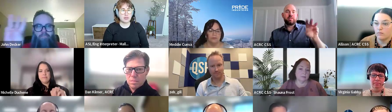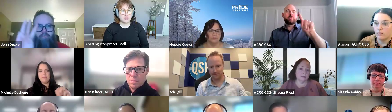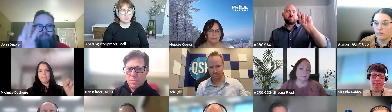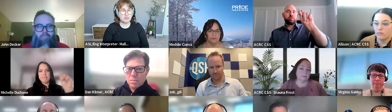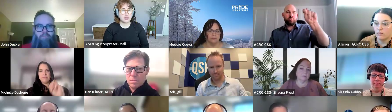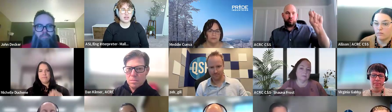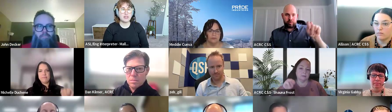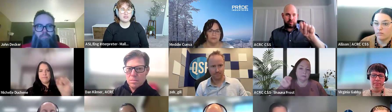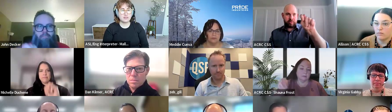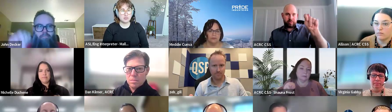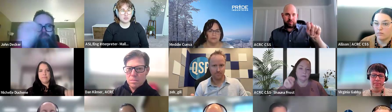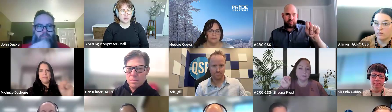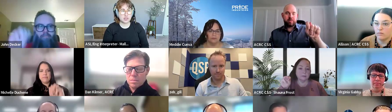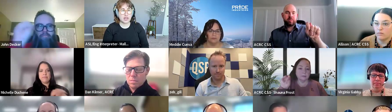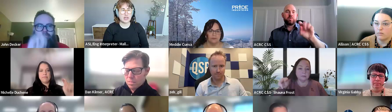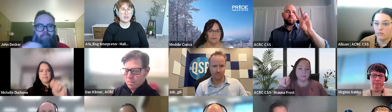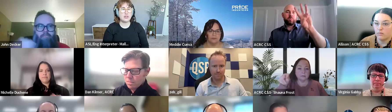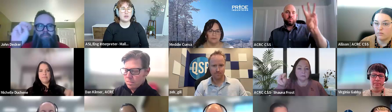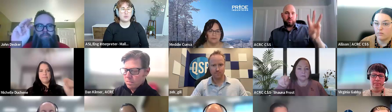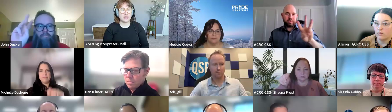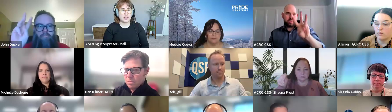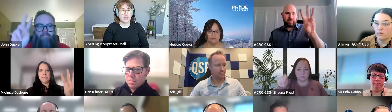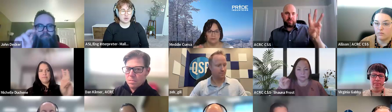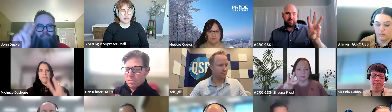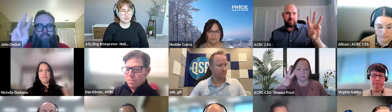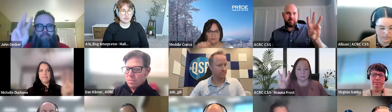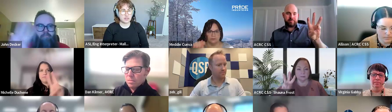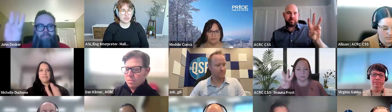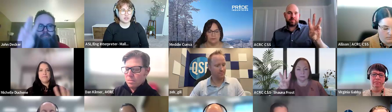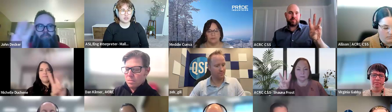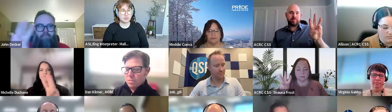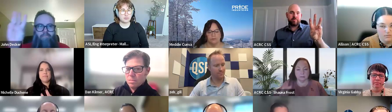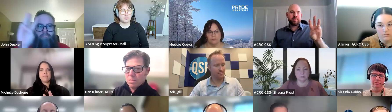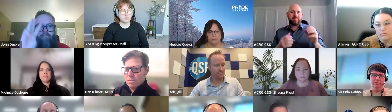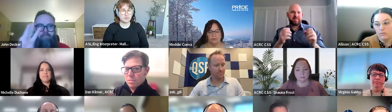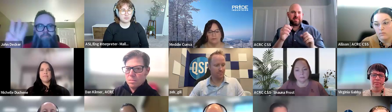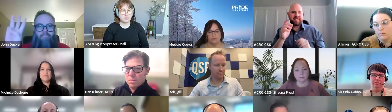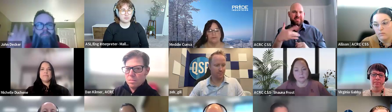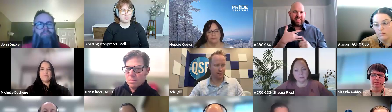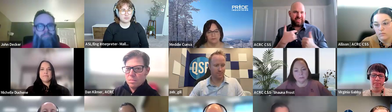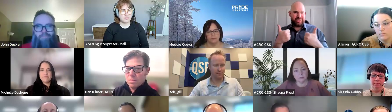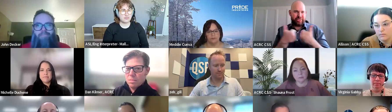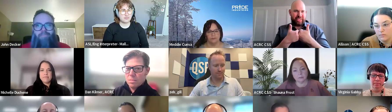same movements, Monday, Tuesday, Wednesday. The only difference is the hand shape.